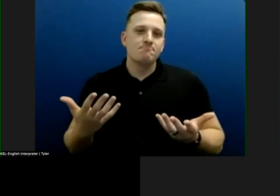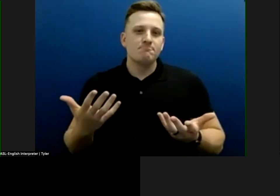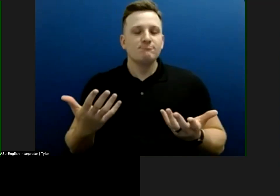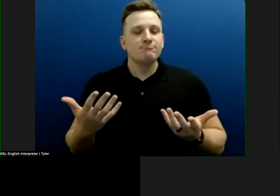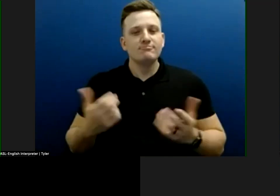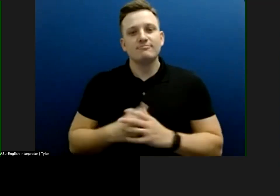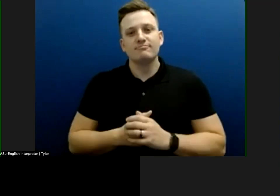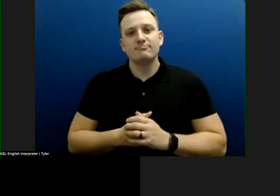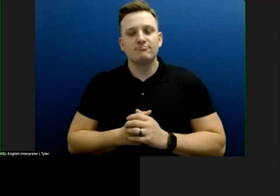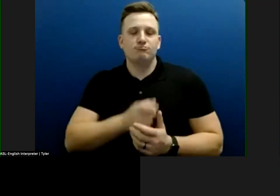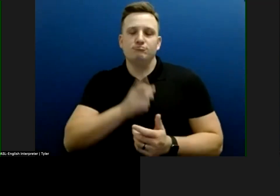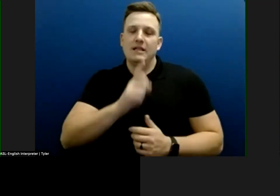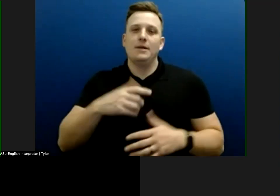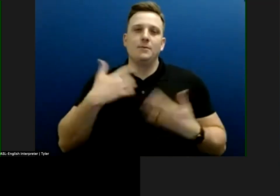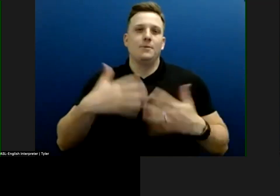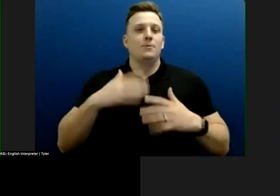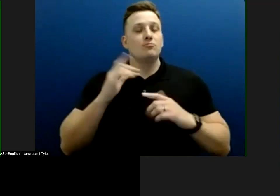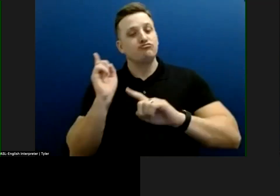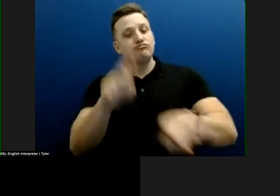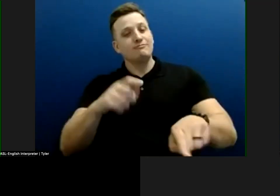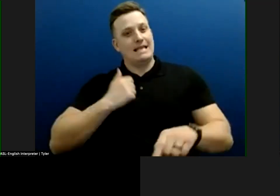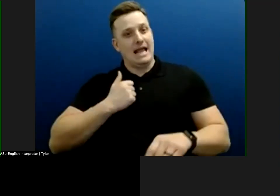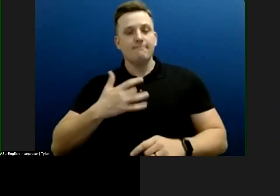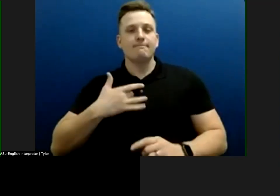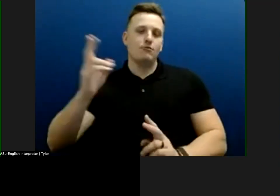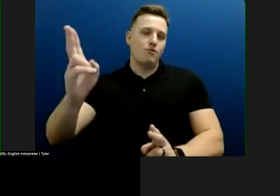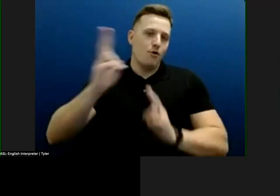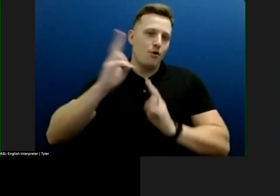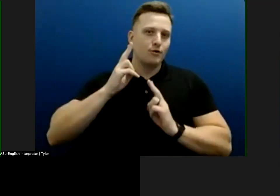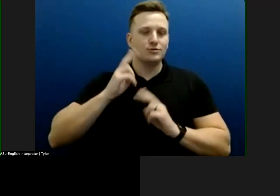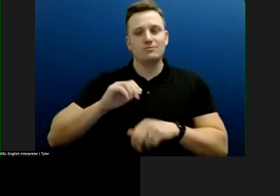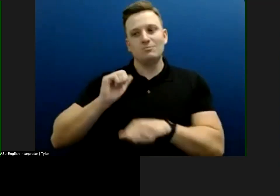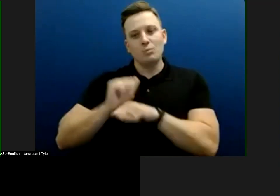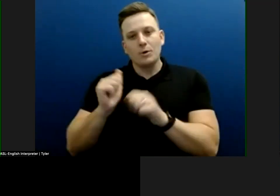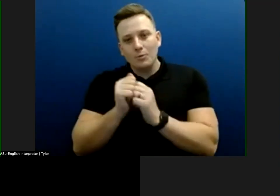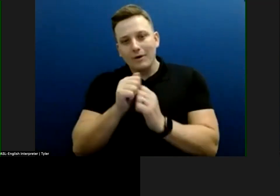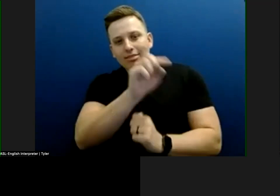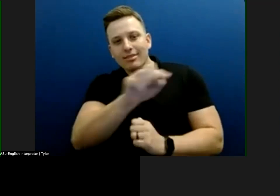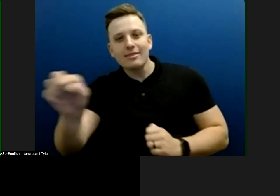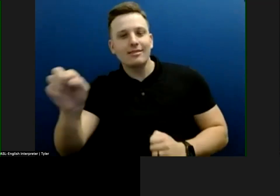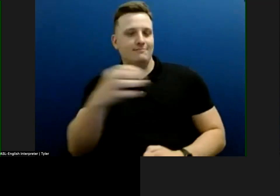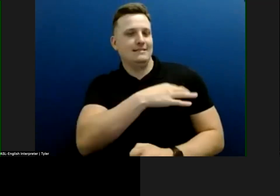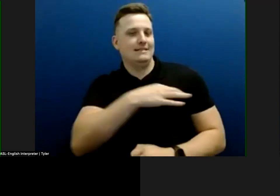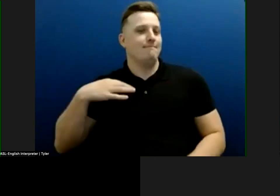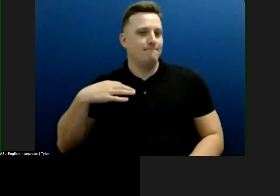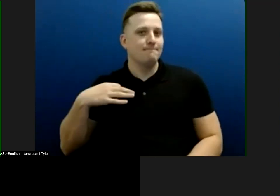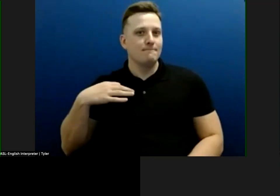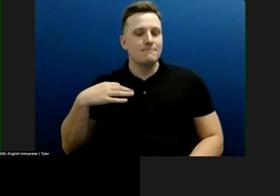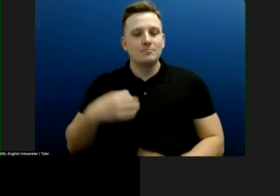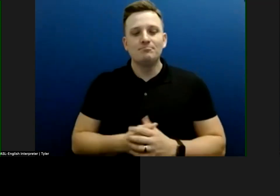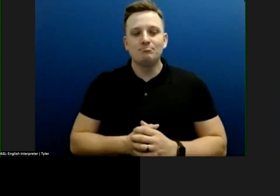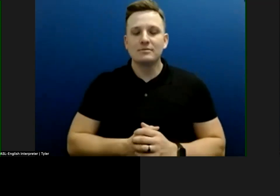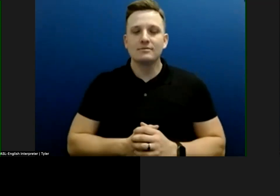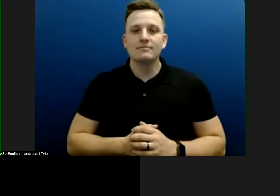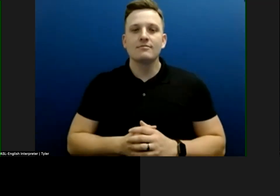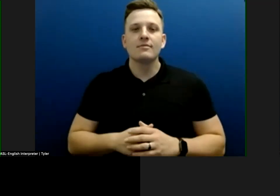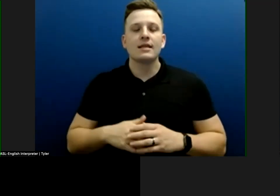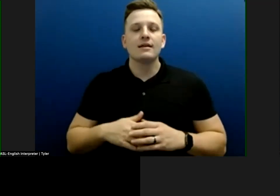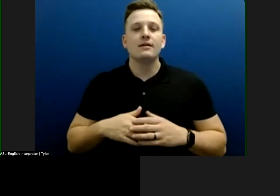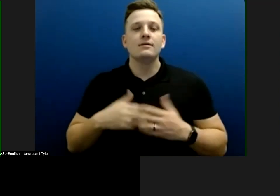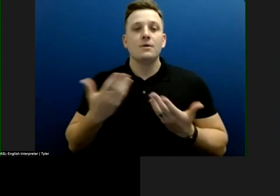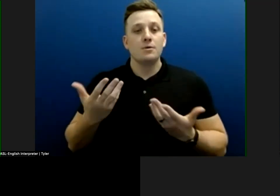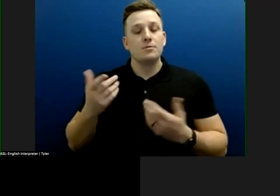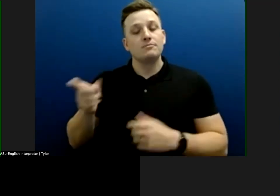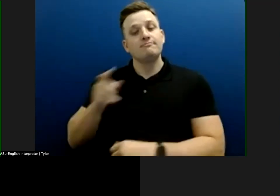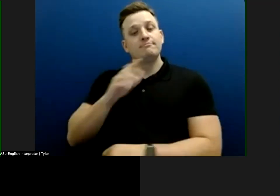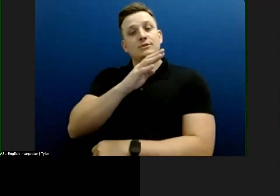a great honour and privilege to work alongside colleagues in Canada. Since Scotland,